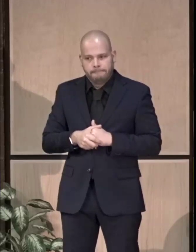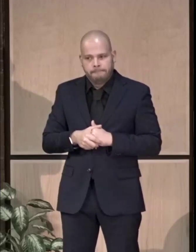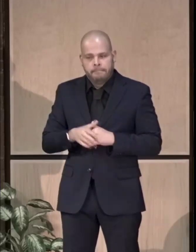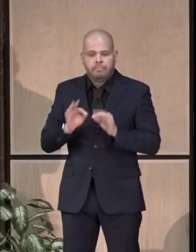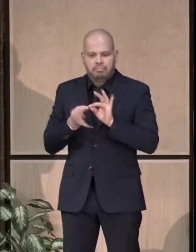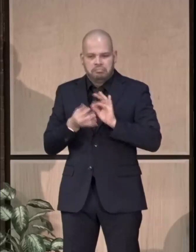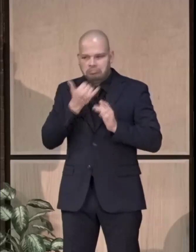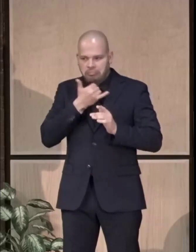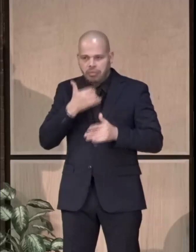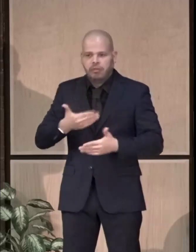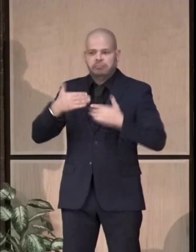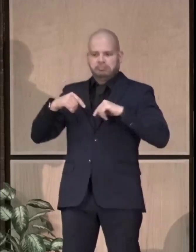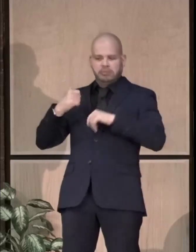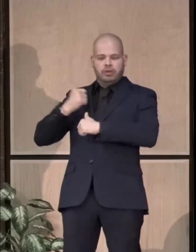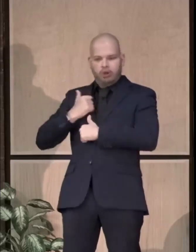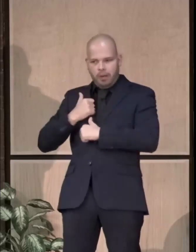about